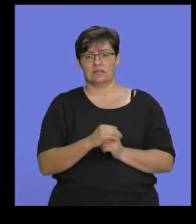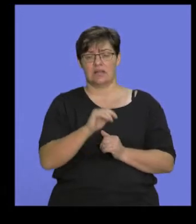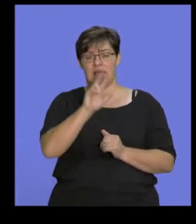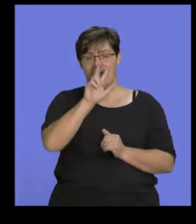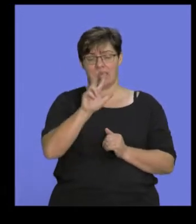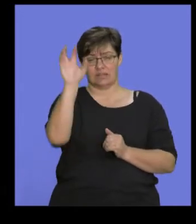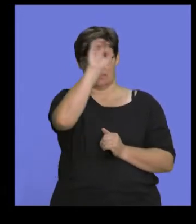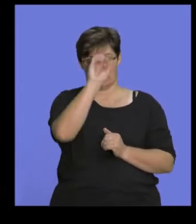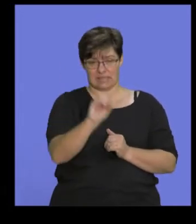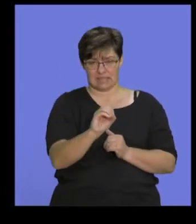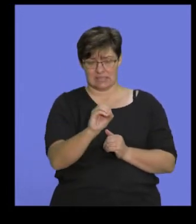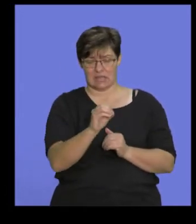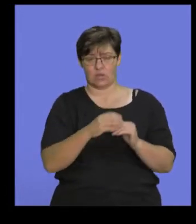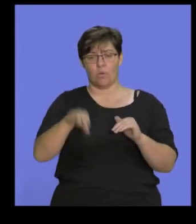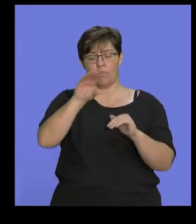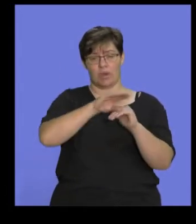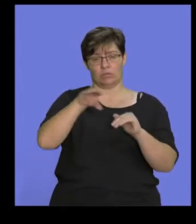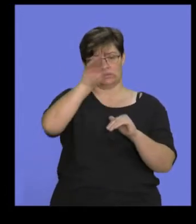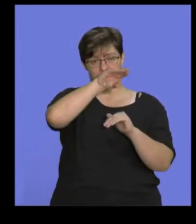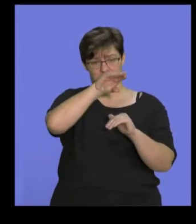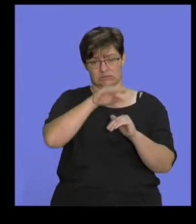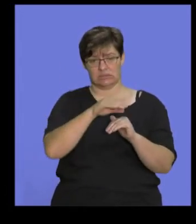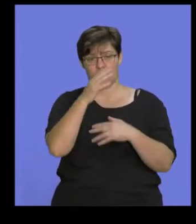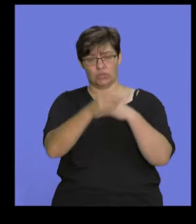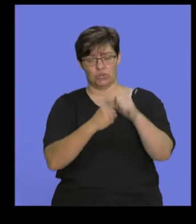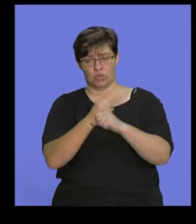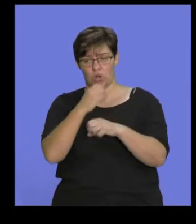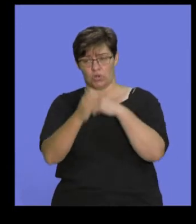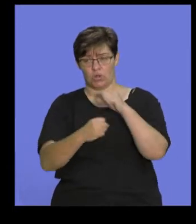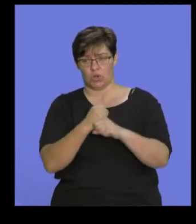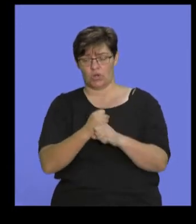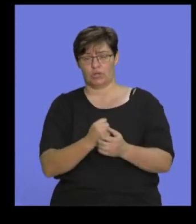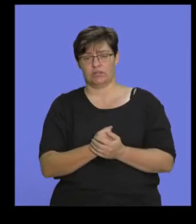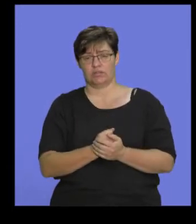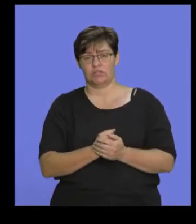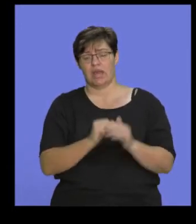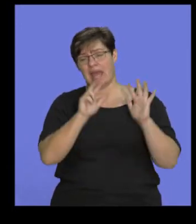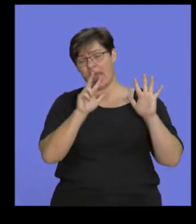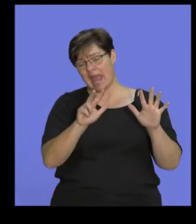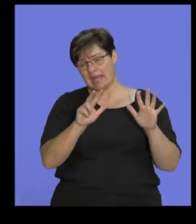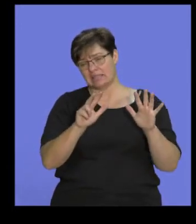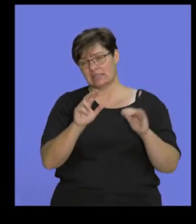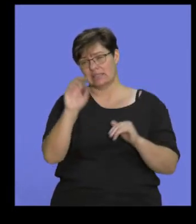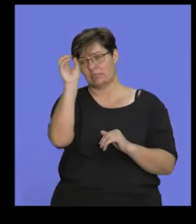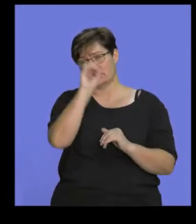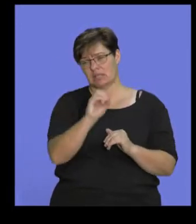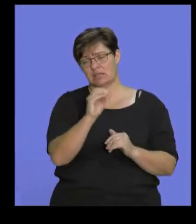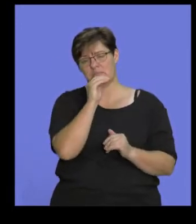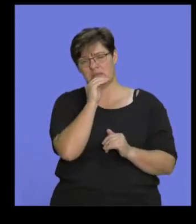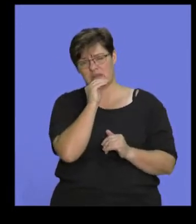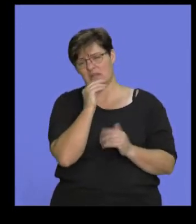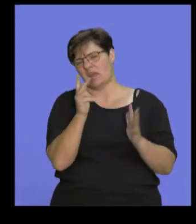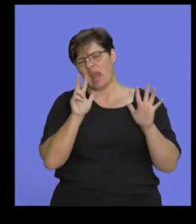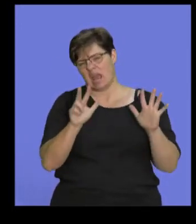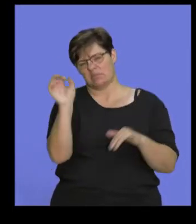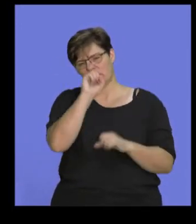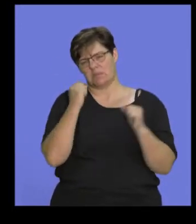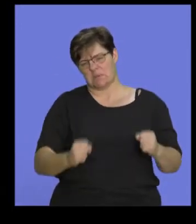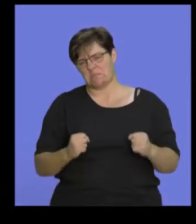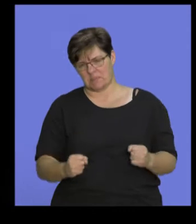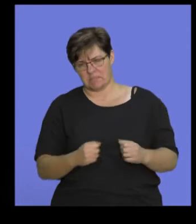the 8% compounded annually. So 8% compounded annually, it means it's